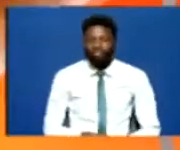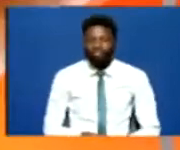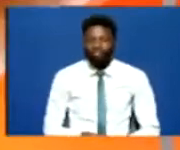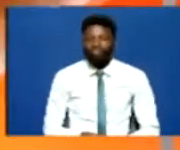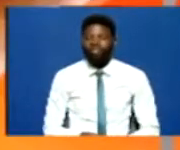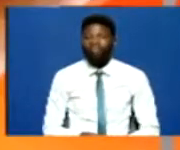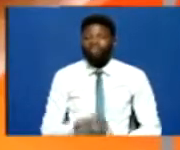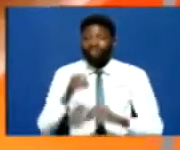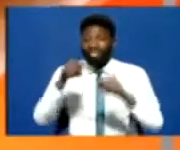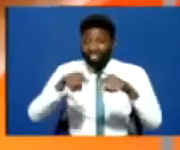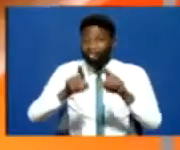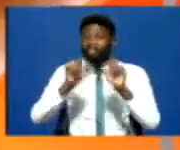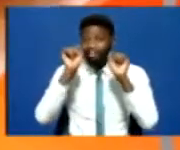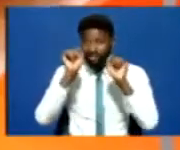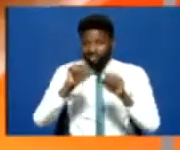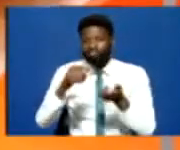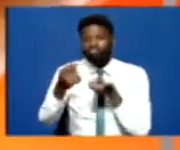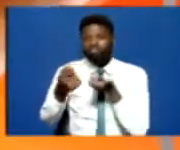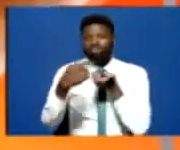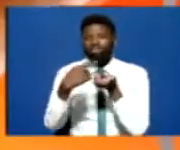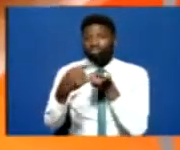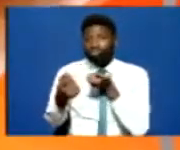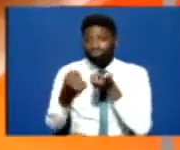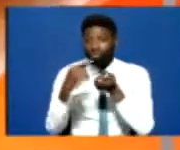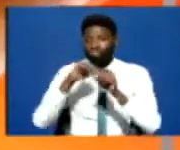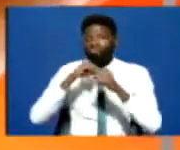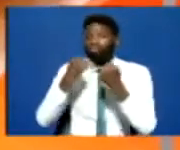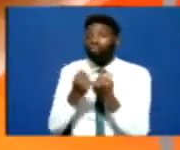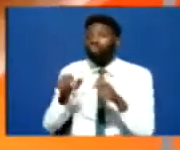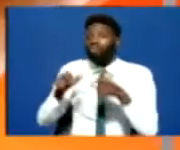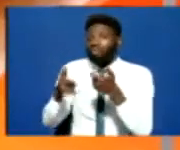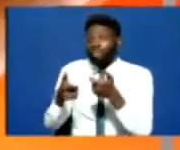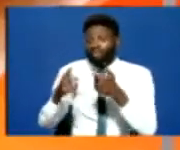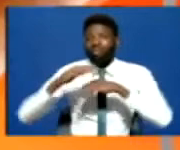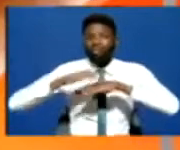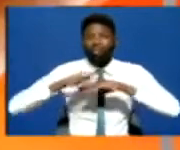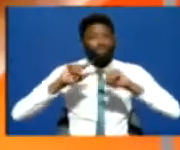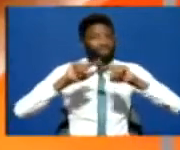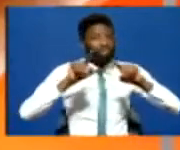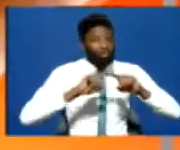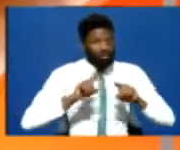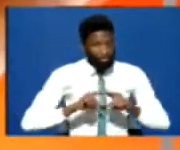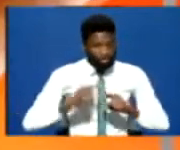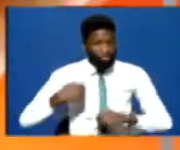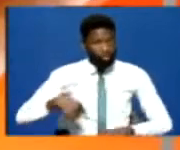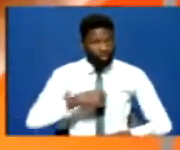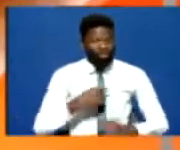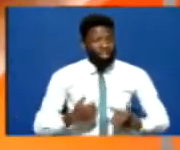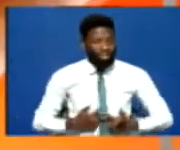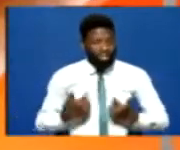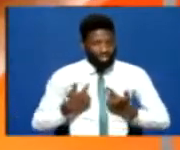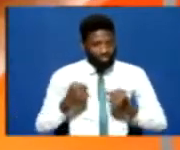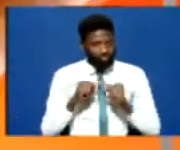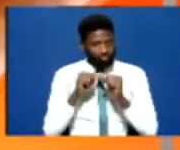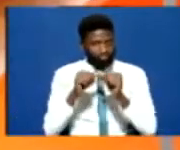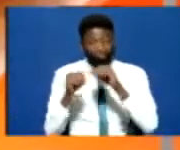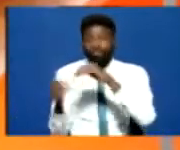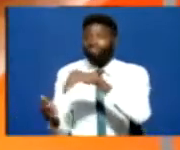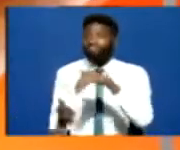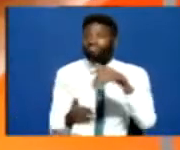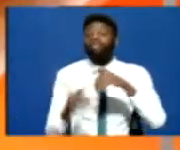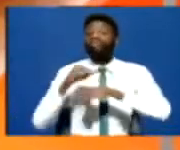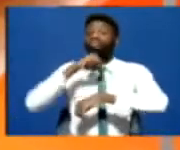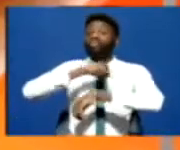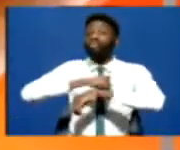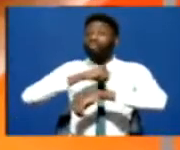You can be part of the conversation via all our social media platform as we are live. We begin with the school's unrest currently